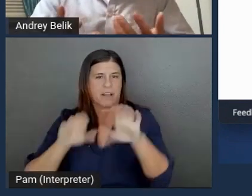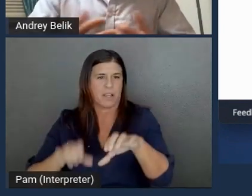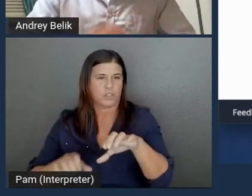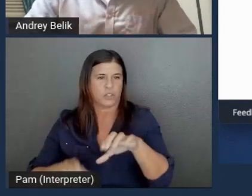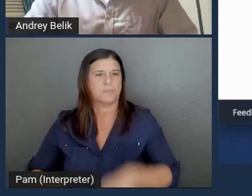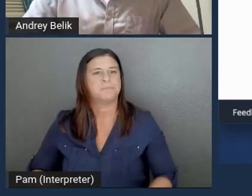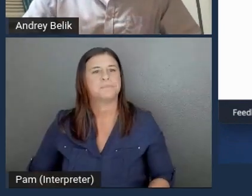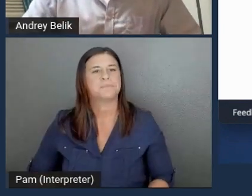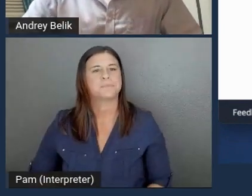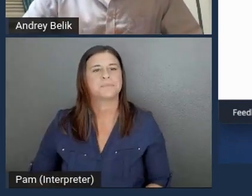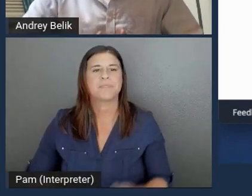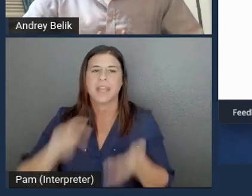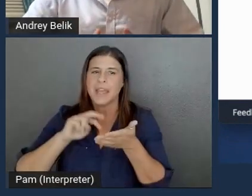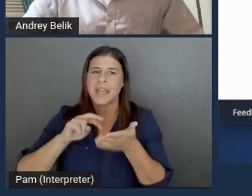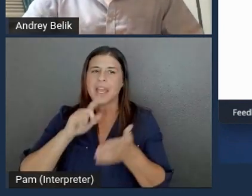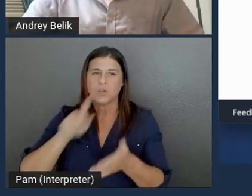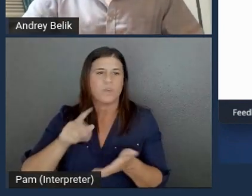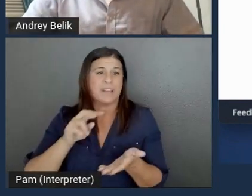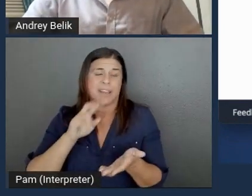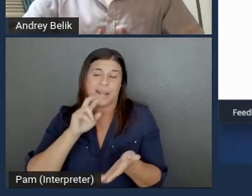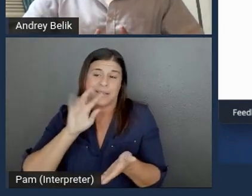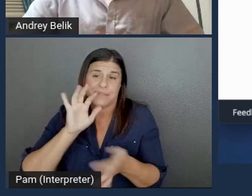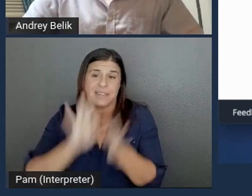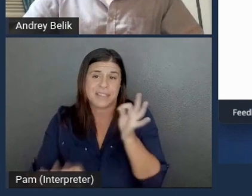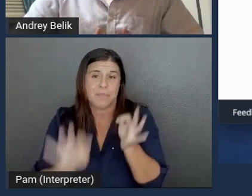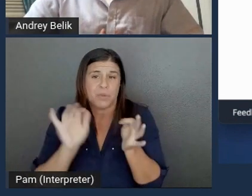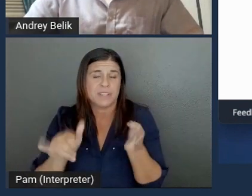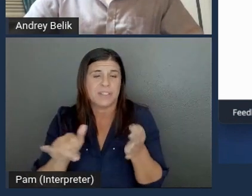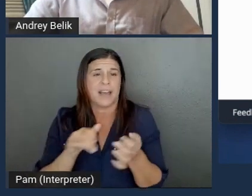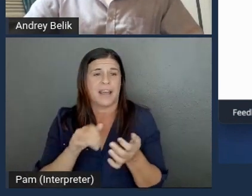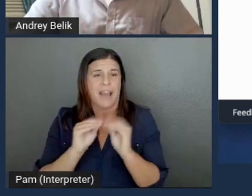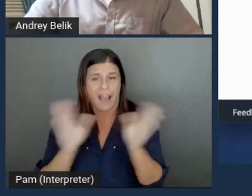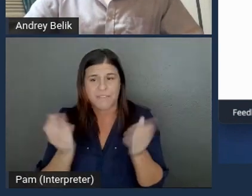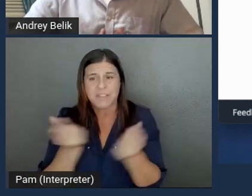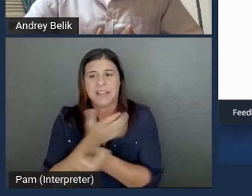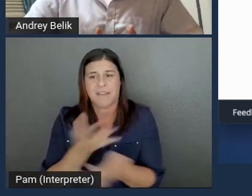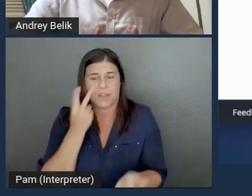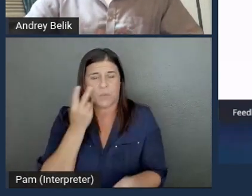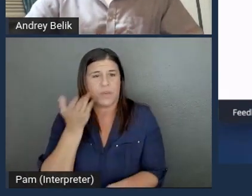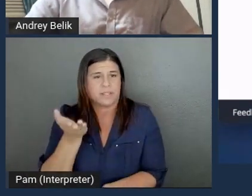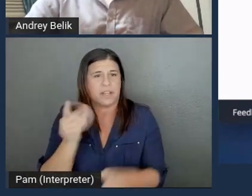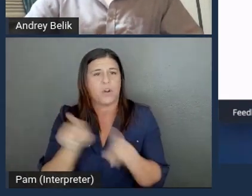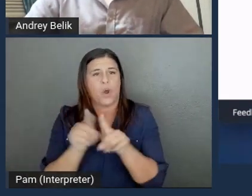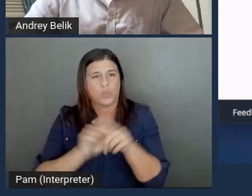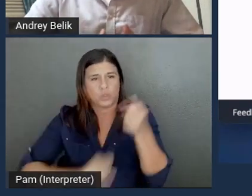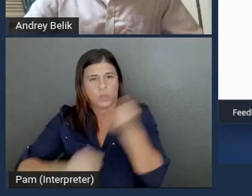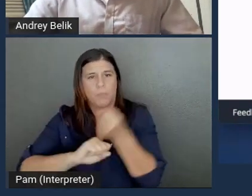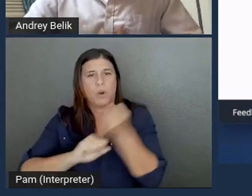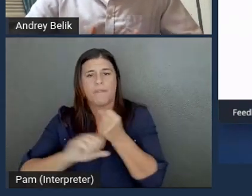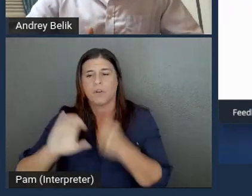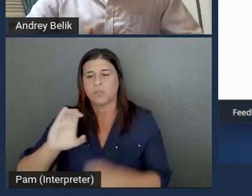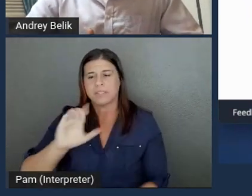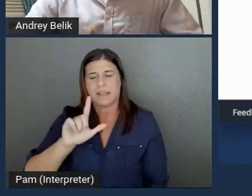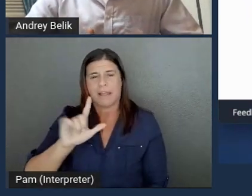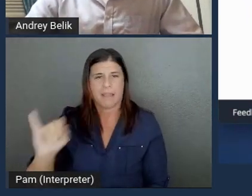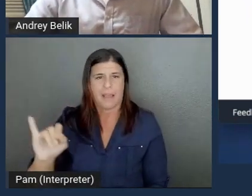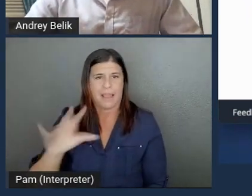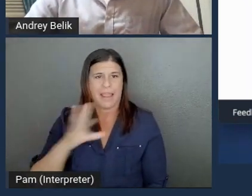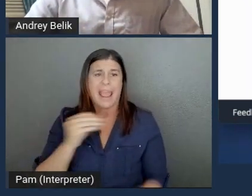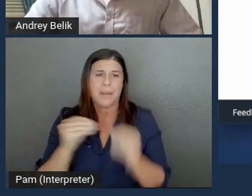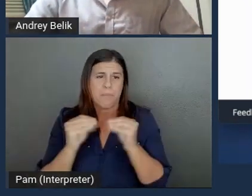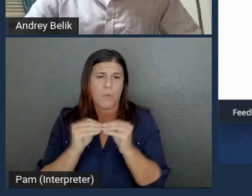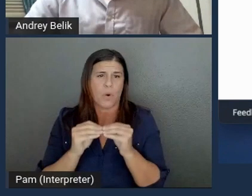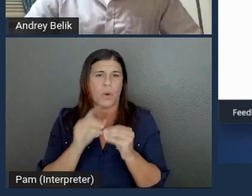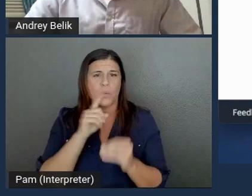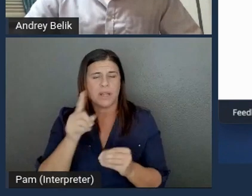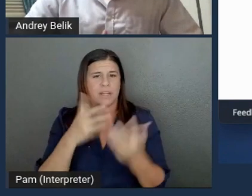it's essentially as simple as that. Obviously, everything that we can see here is also supported through CLI, and a bit more. Just